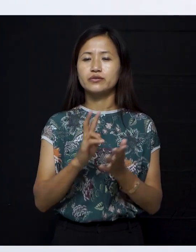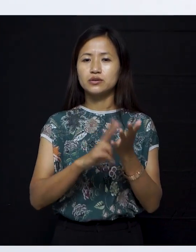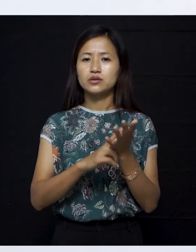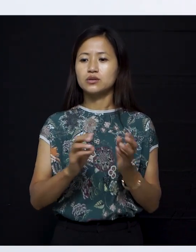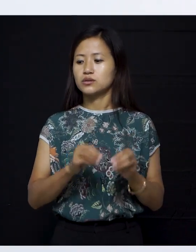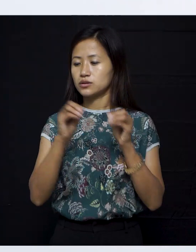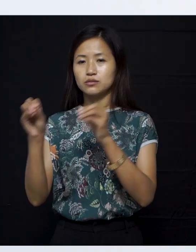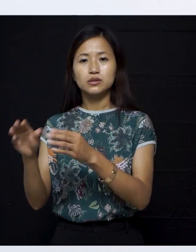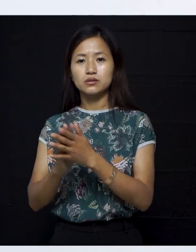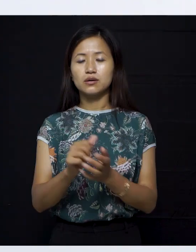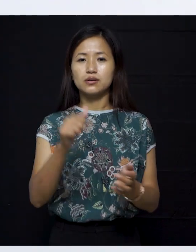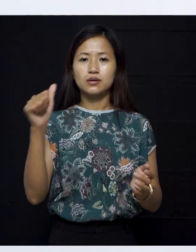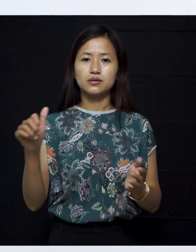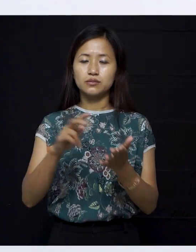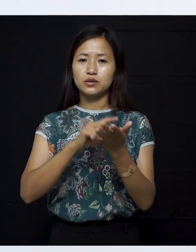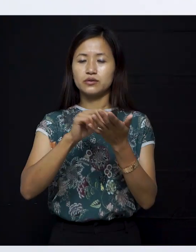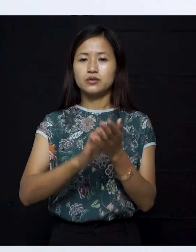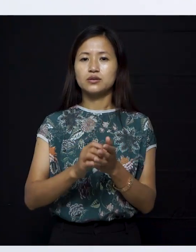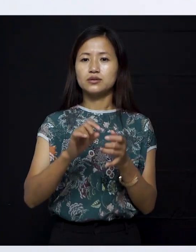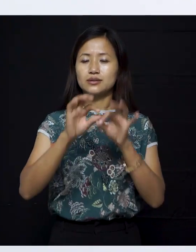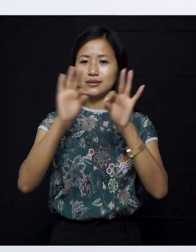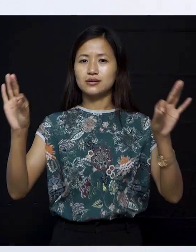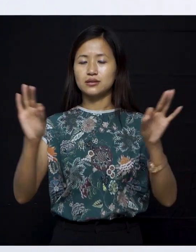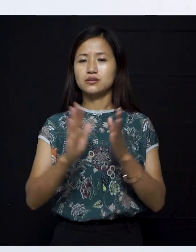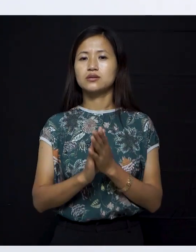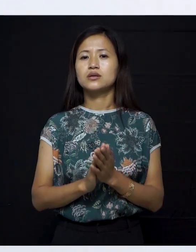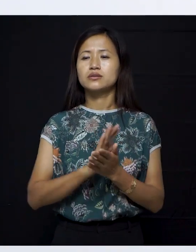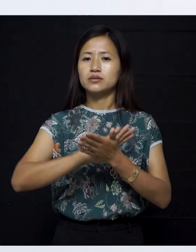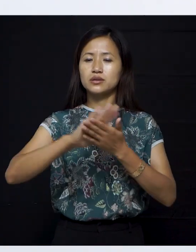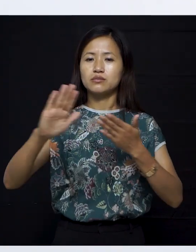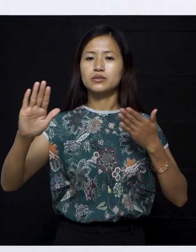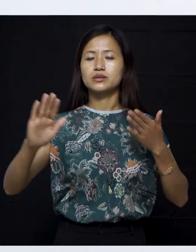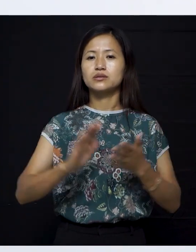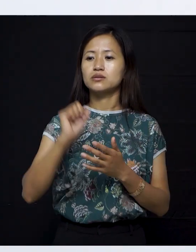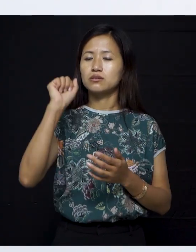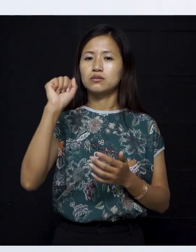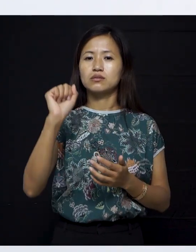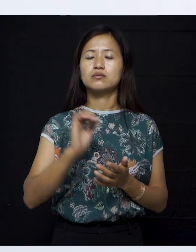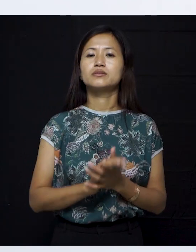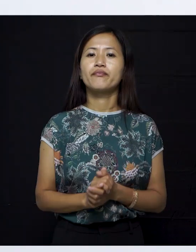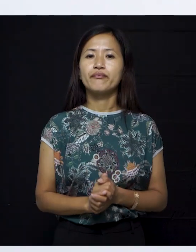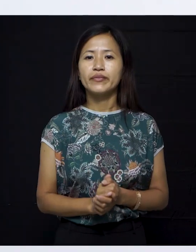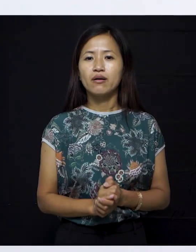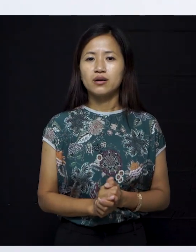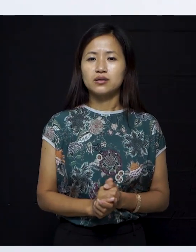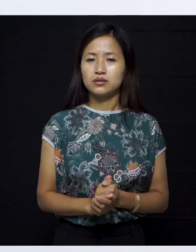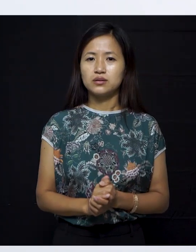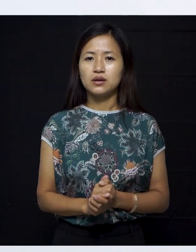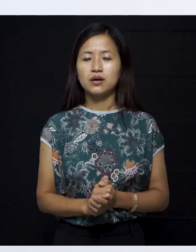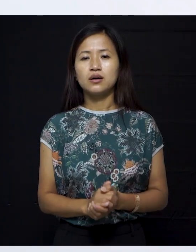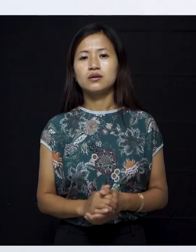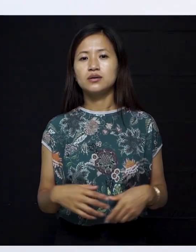on another part of the sentence, it is still not complete on its own, right? It's not complete on its